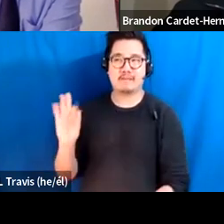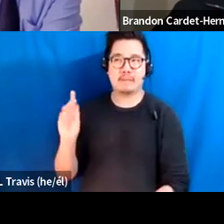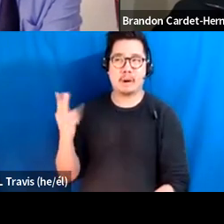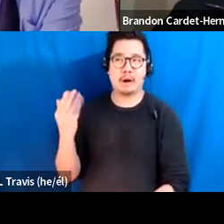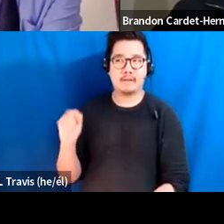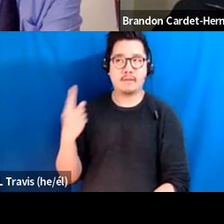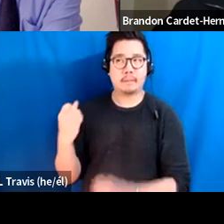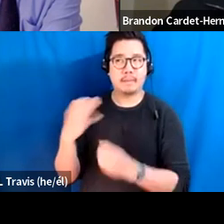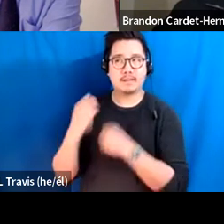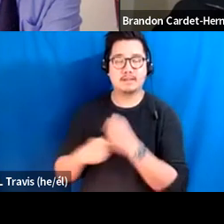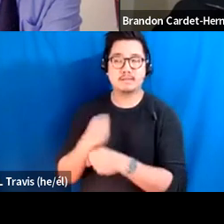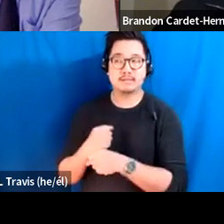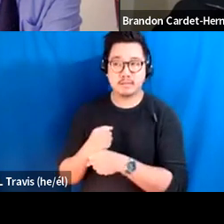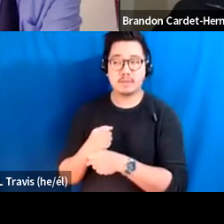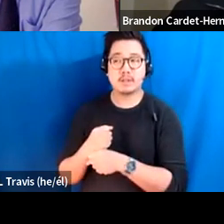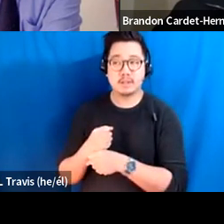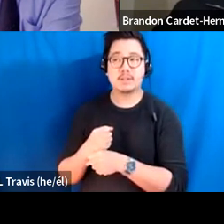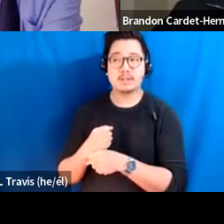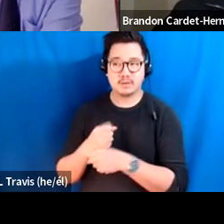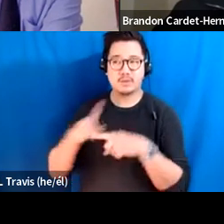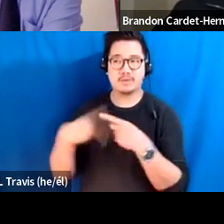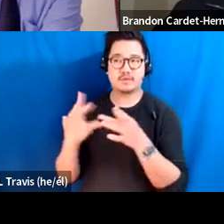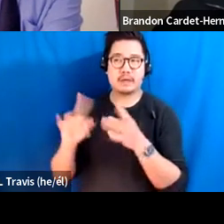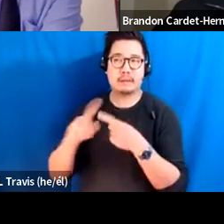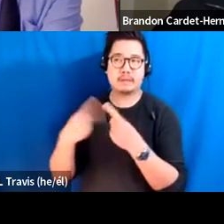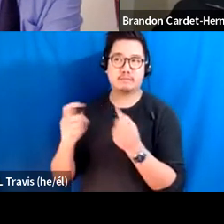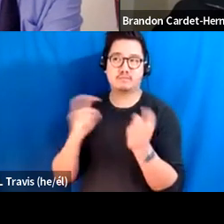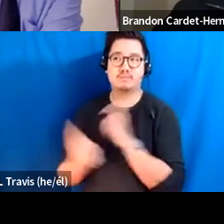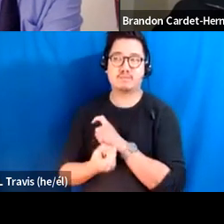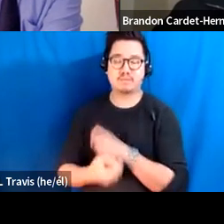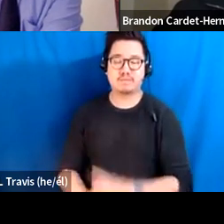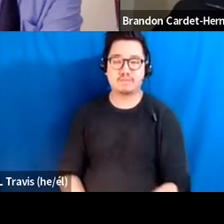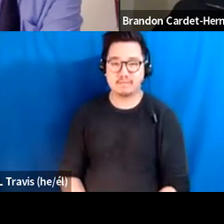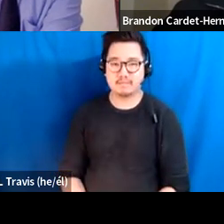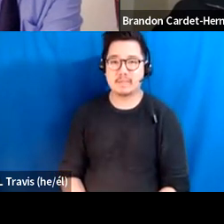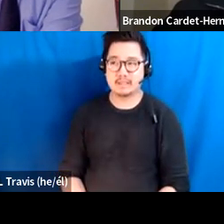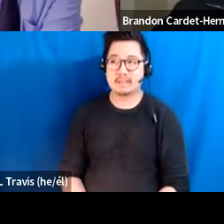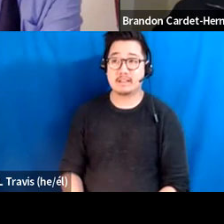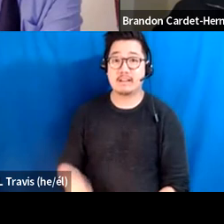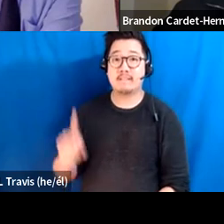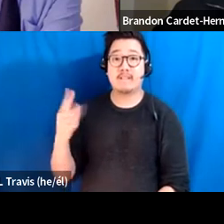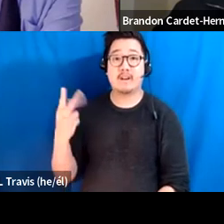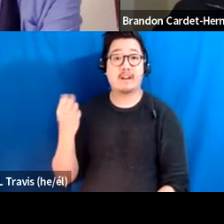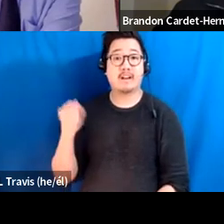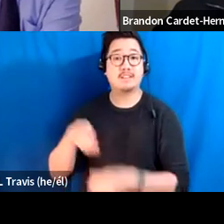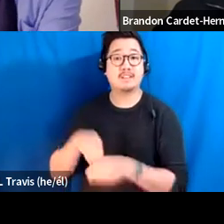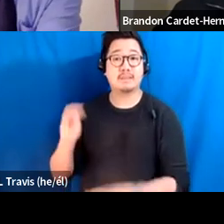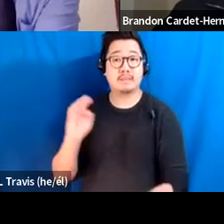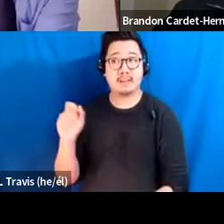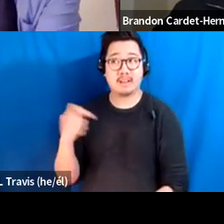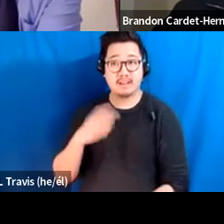and when you talk about it coming out of transformation um the first high school in the commonwealth to do so i